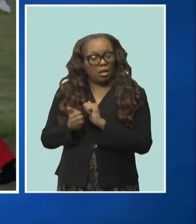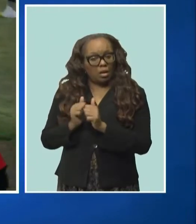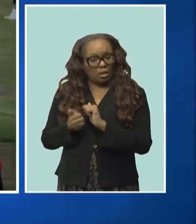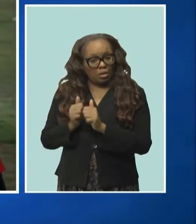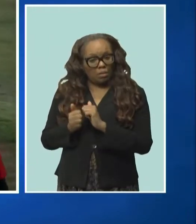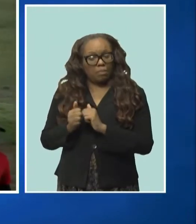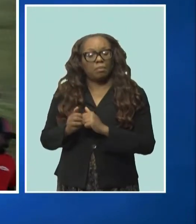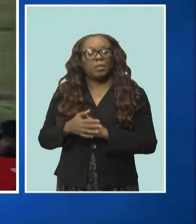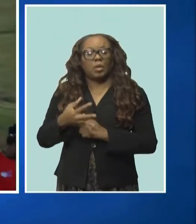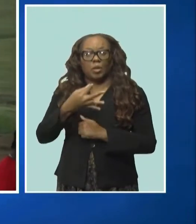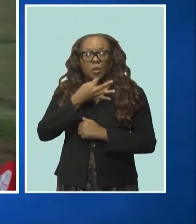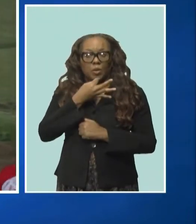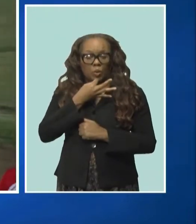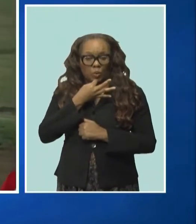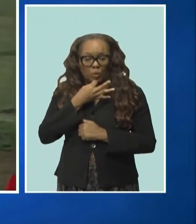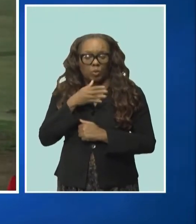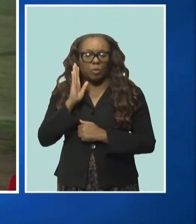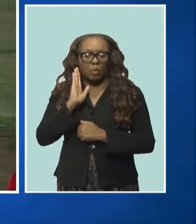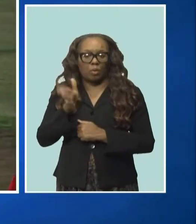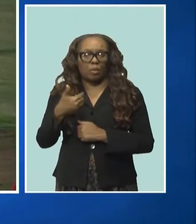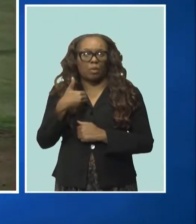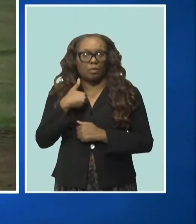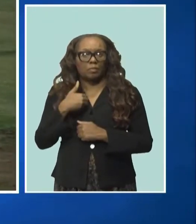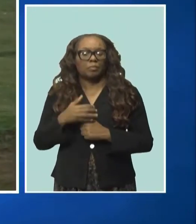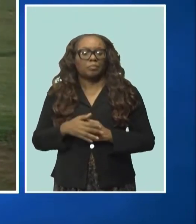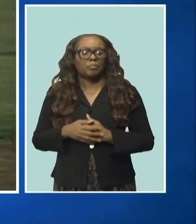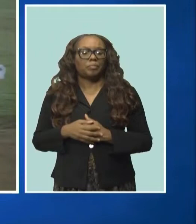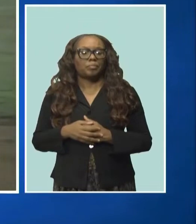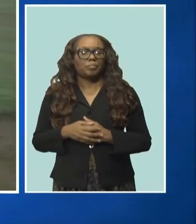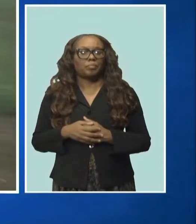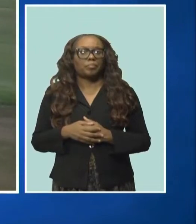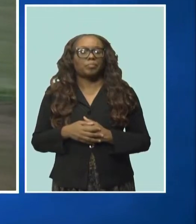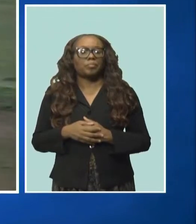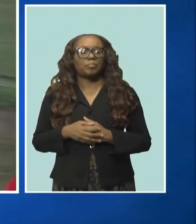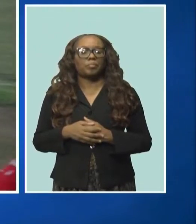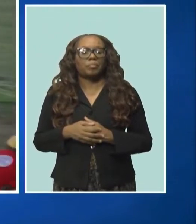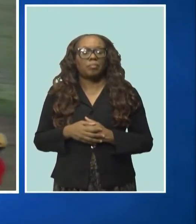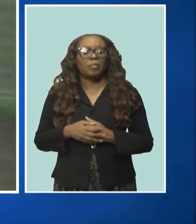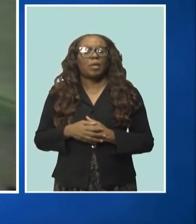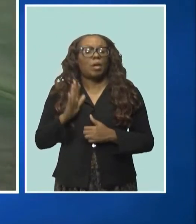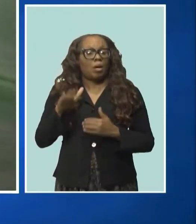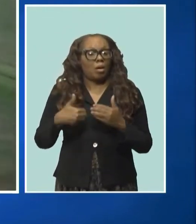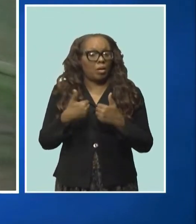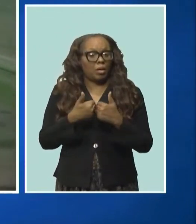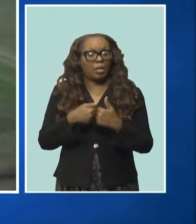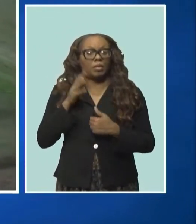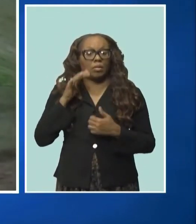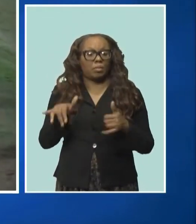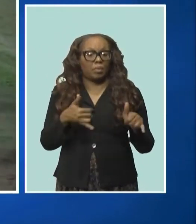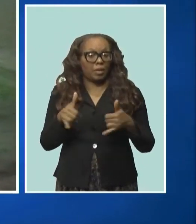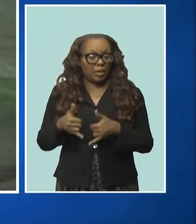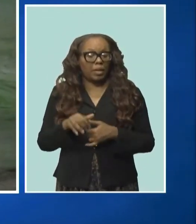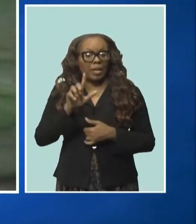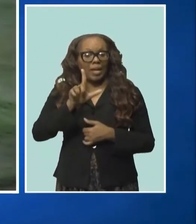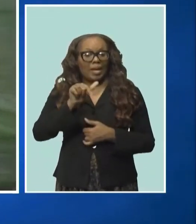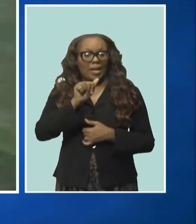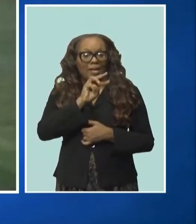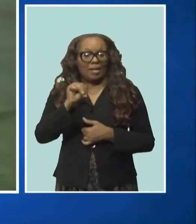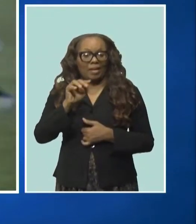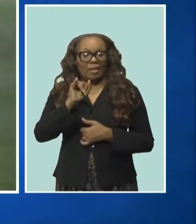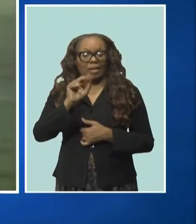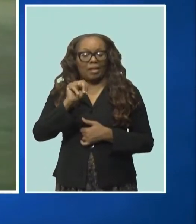Richards, who hit 86 to lead the Masters to victory. Games will be played at Lamings and St.